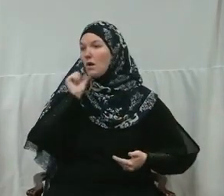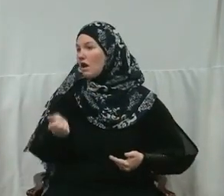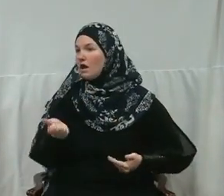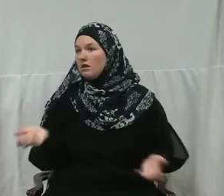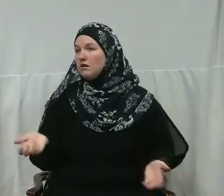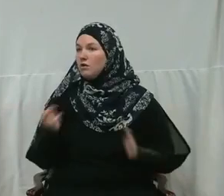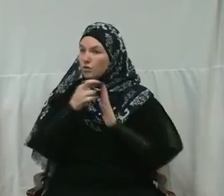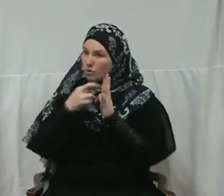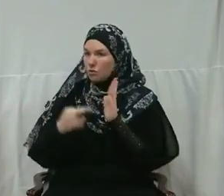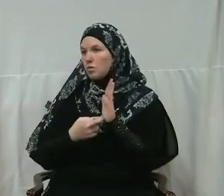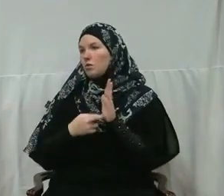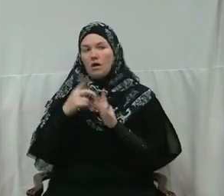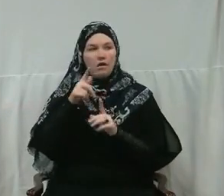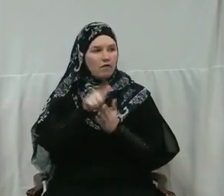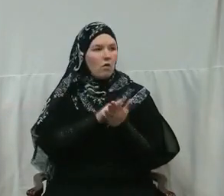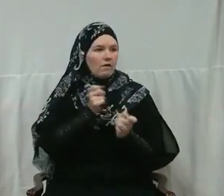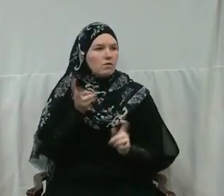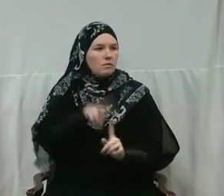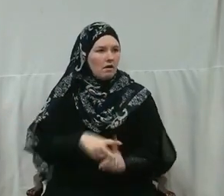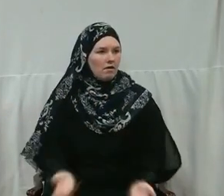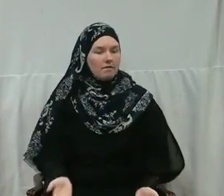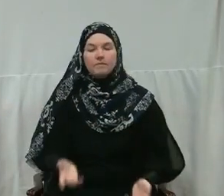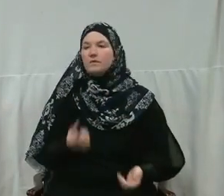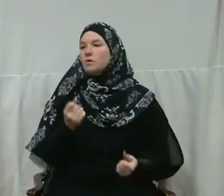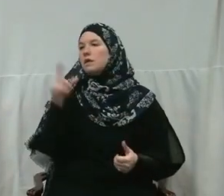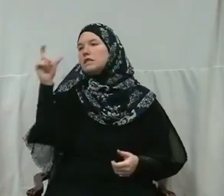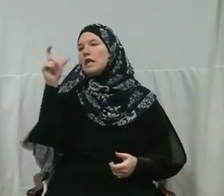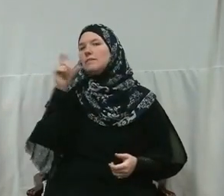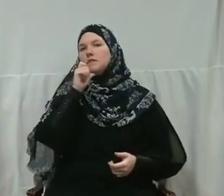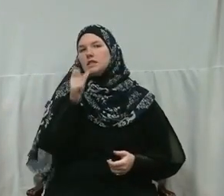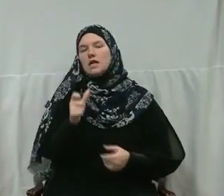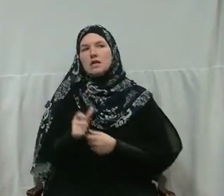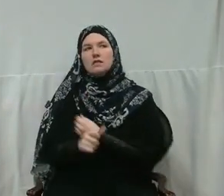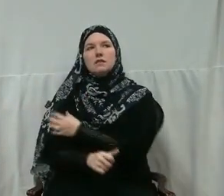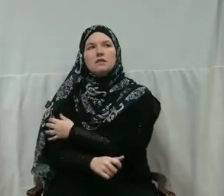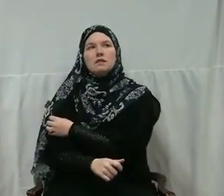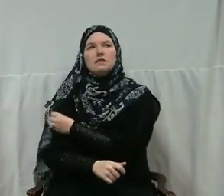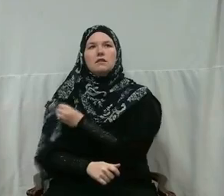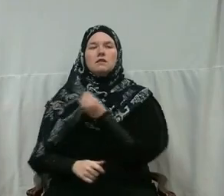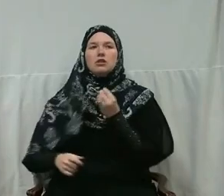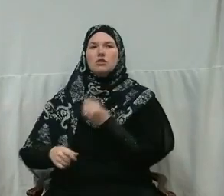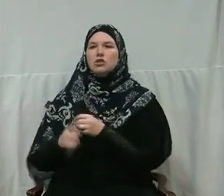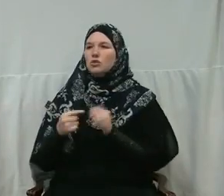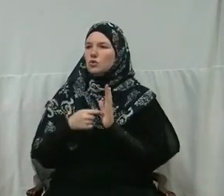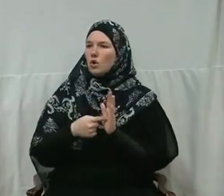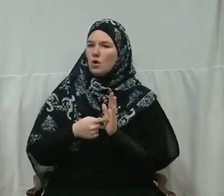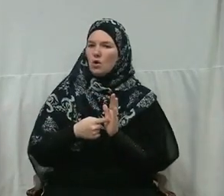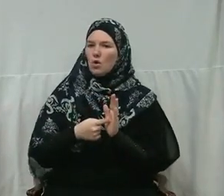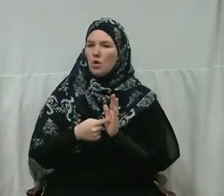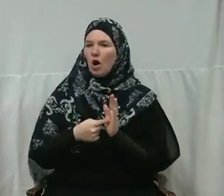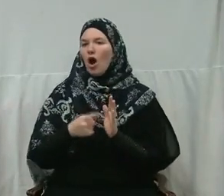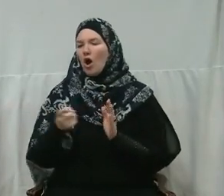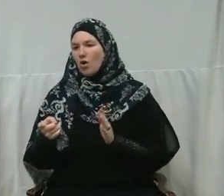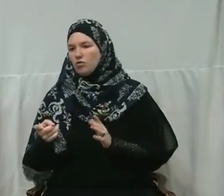law will have to apply. So Islam does not draw a distinction to advantage